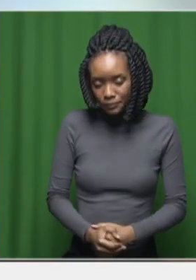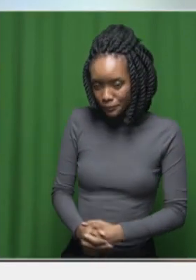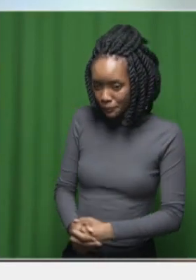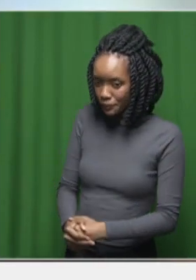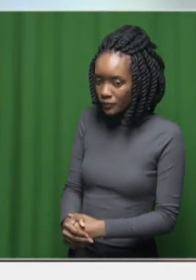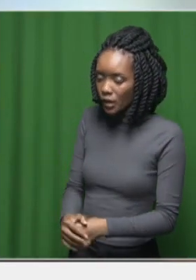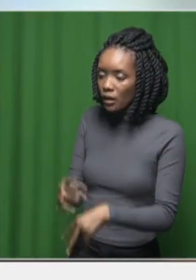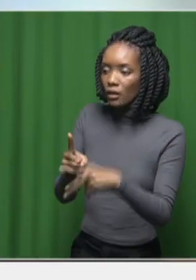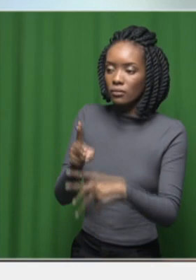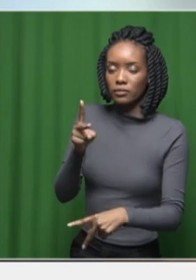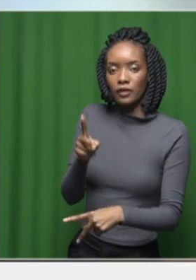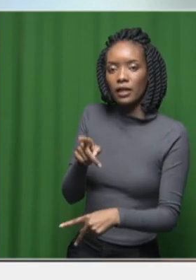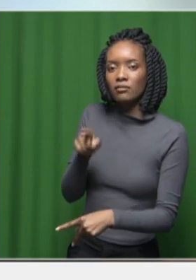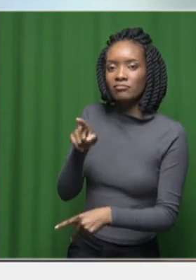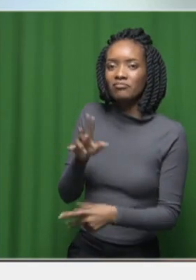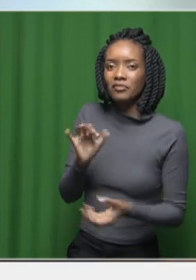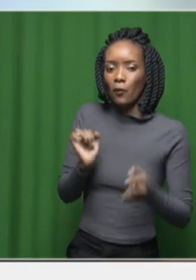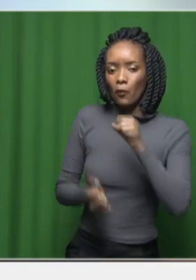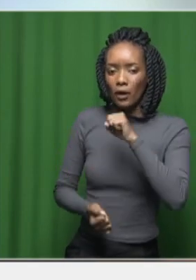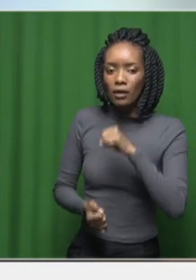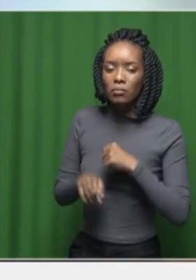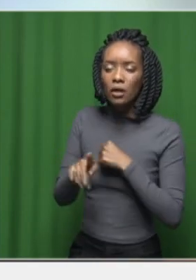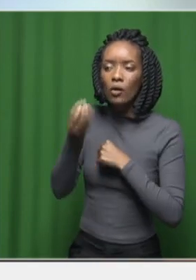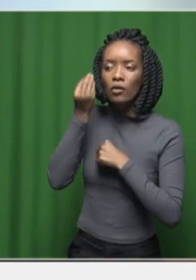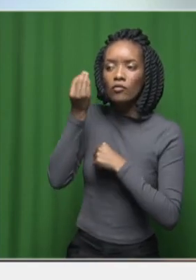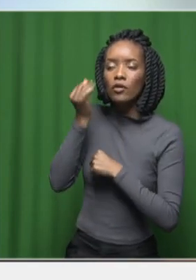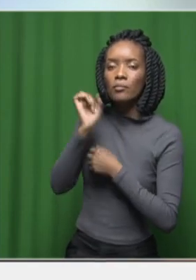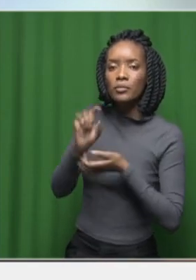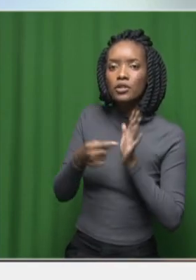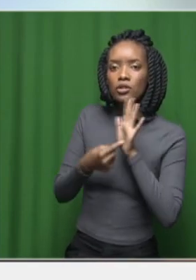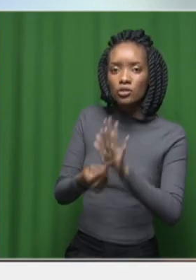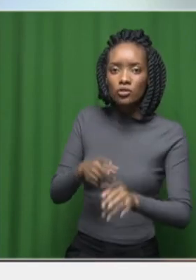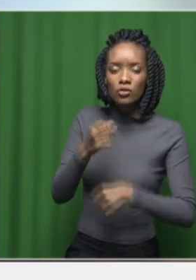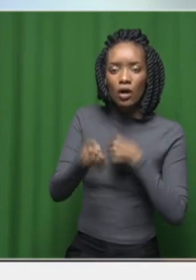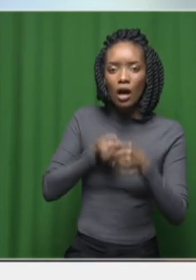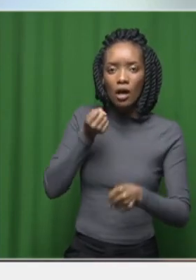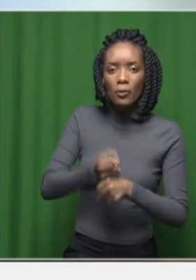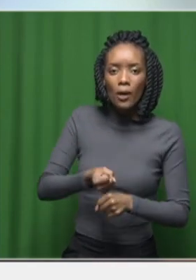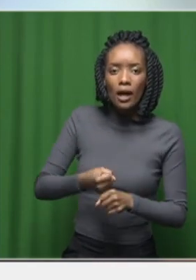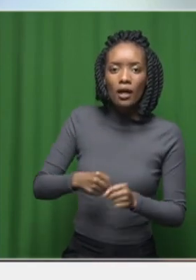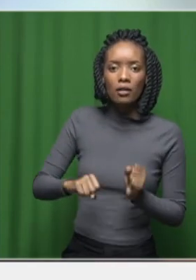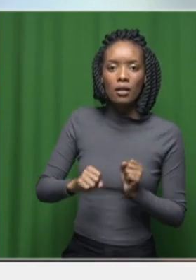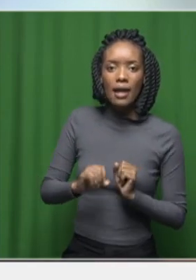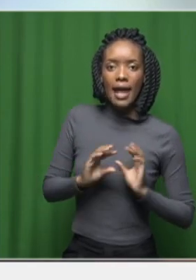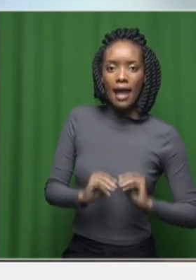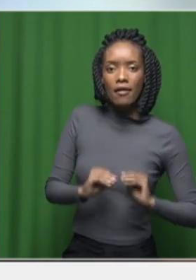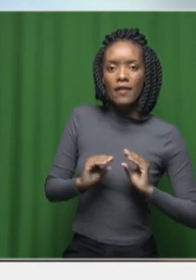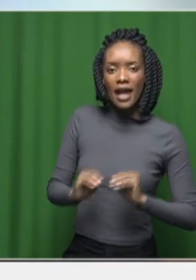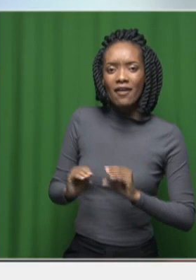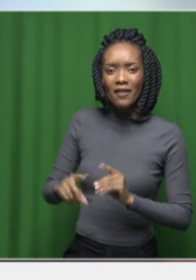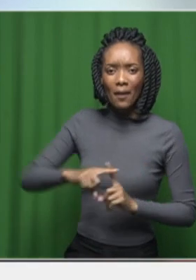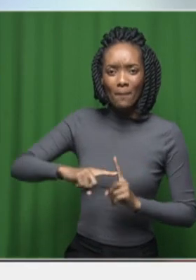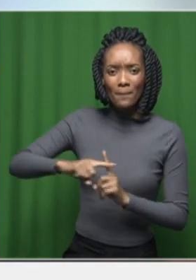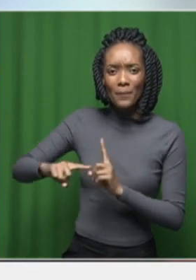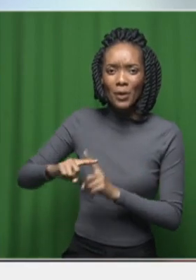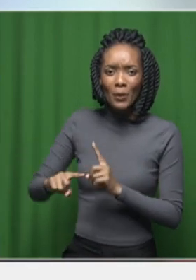up, your data showed that the annual positivity for mumps had previously peaked